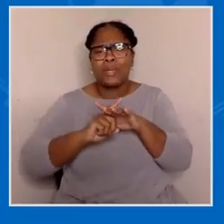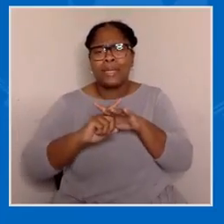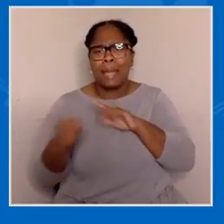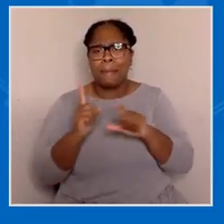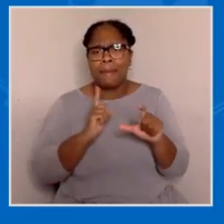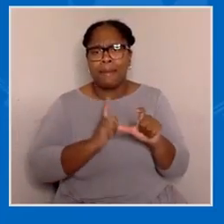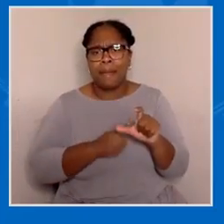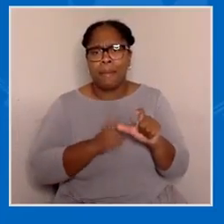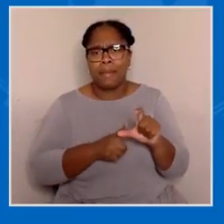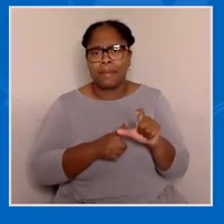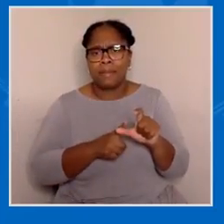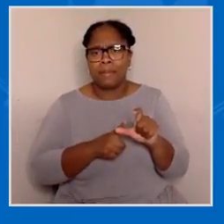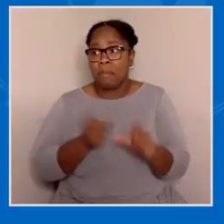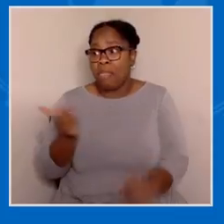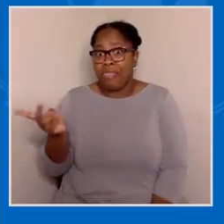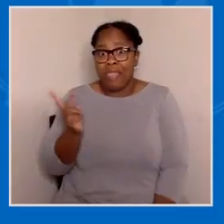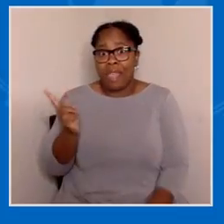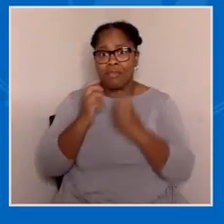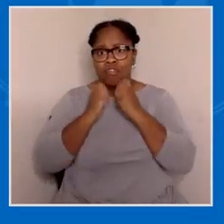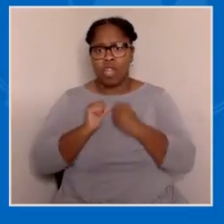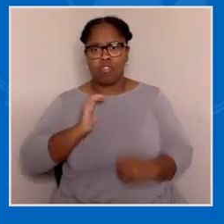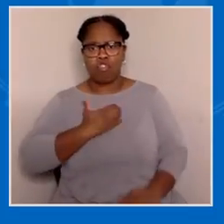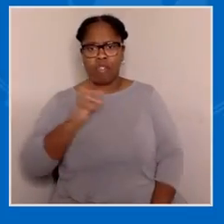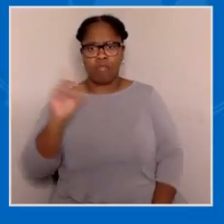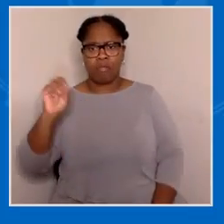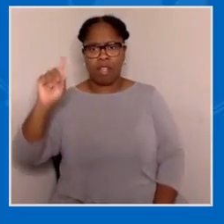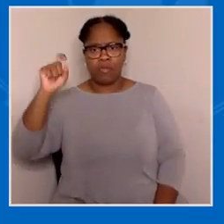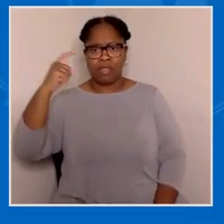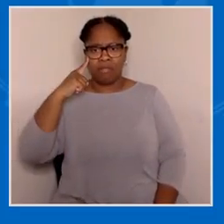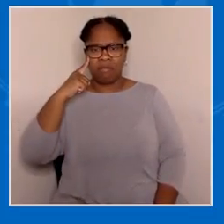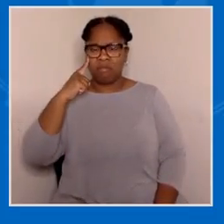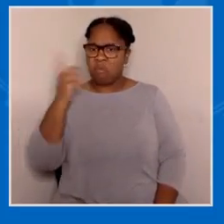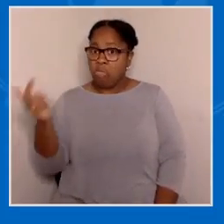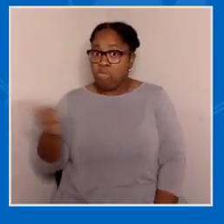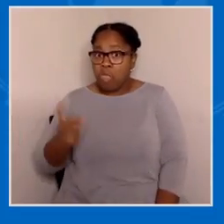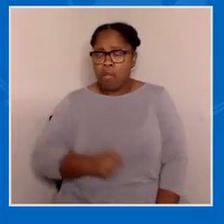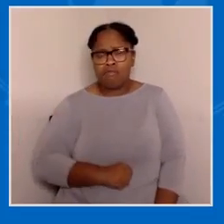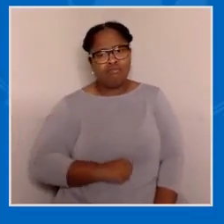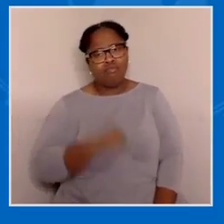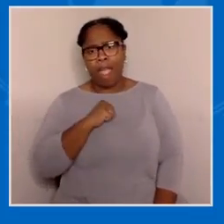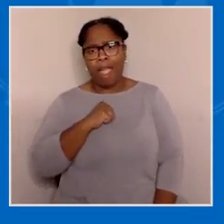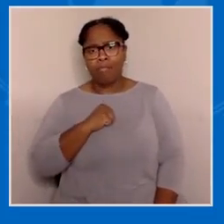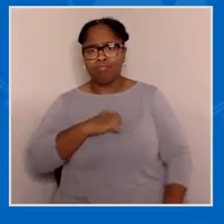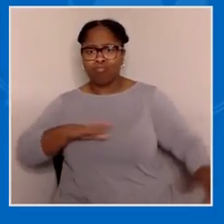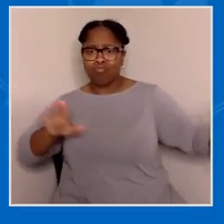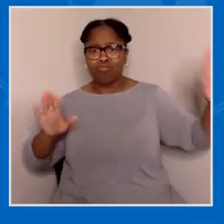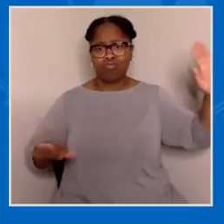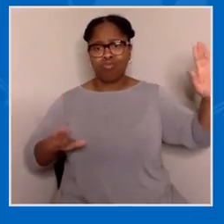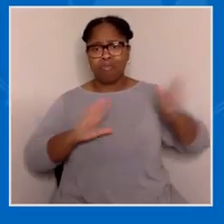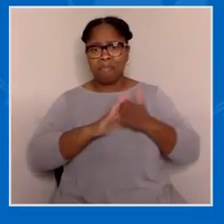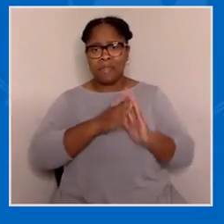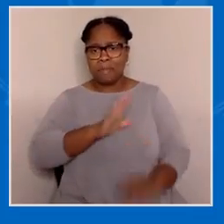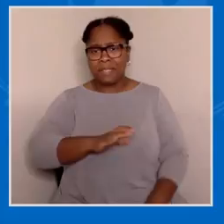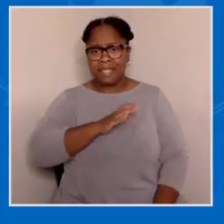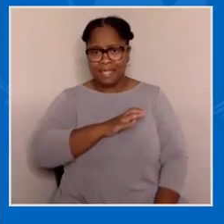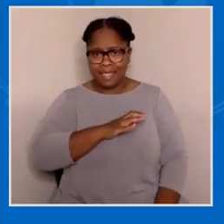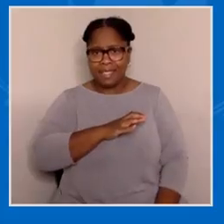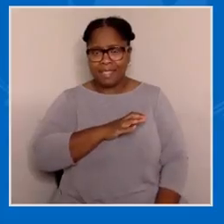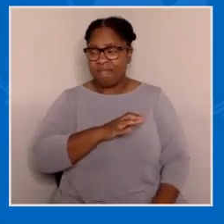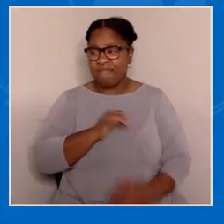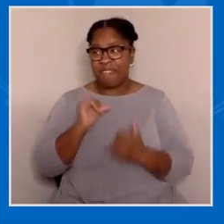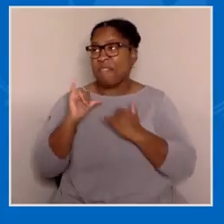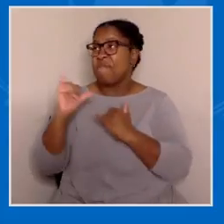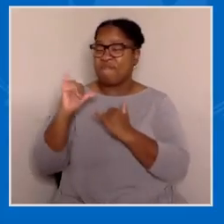our democracy and were intensely proud to become United States citizens, as was I.